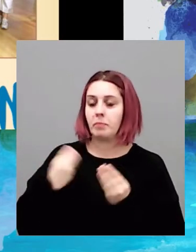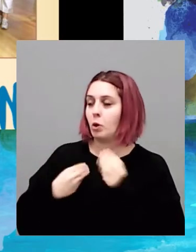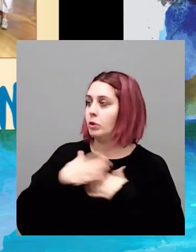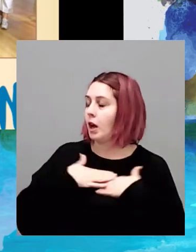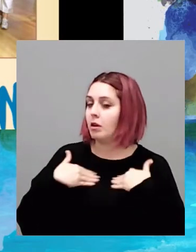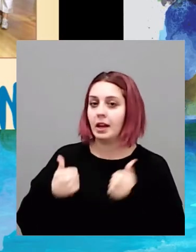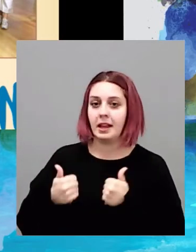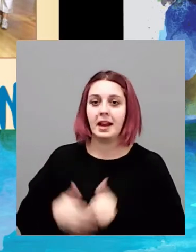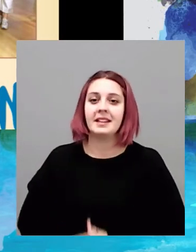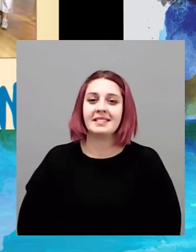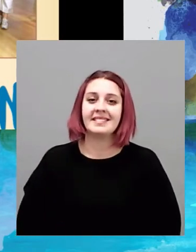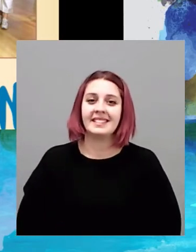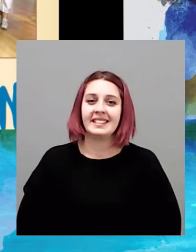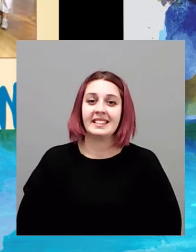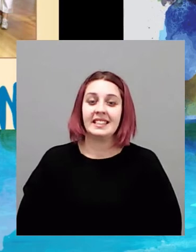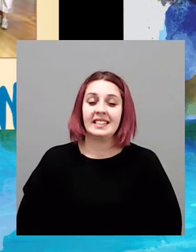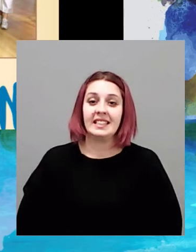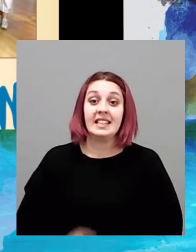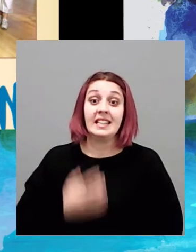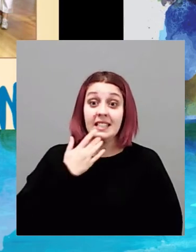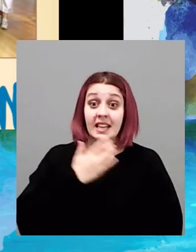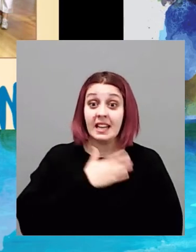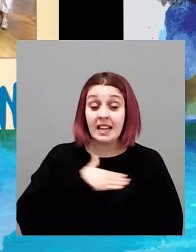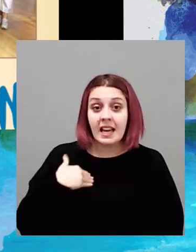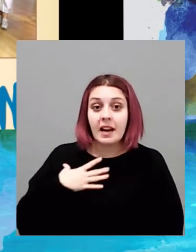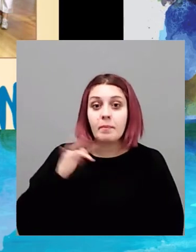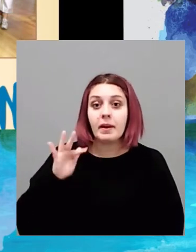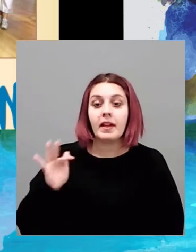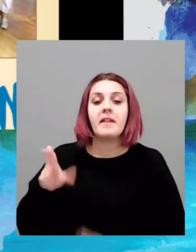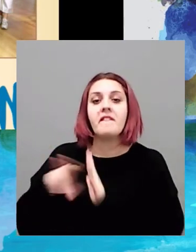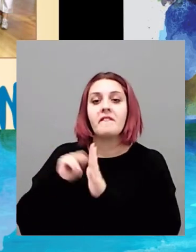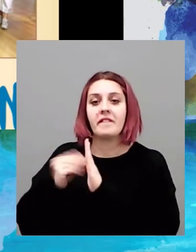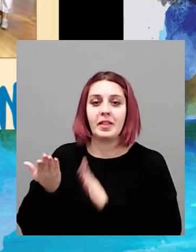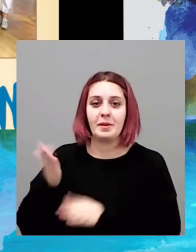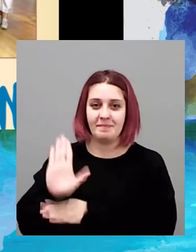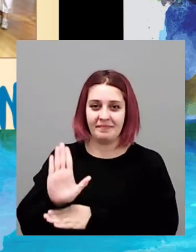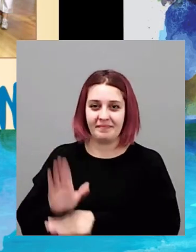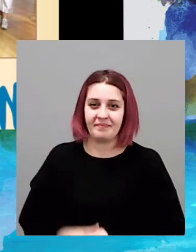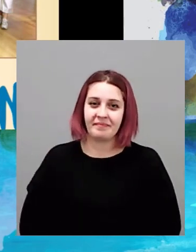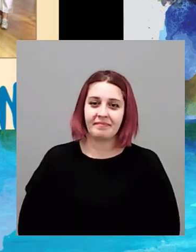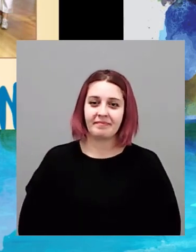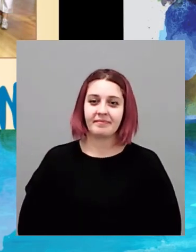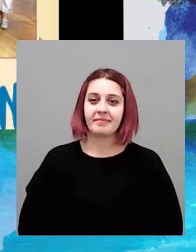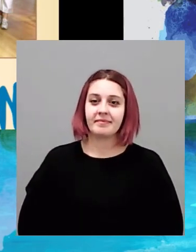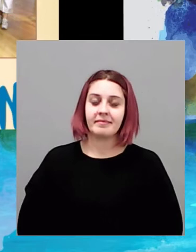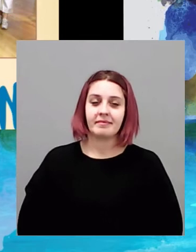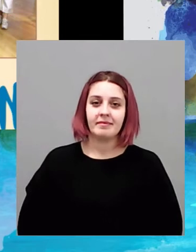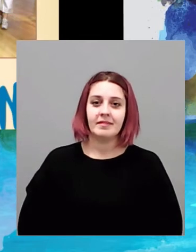and the second is for a psychologist. And we're going to play a